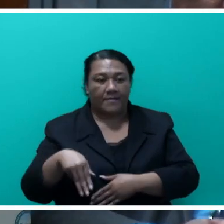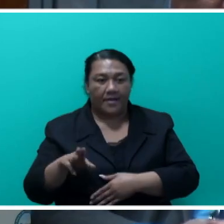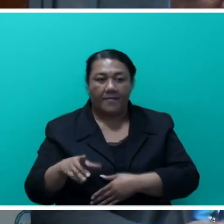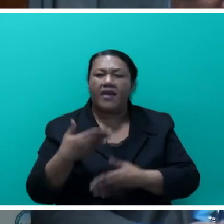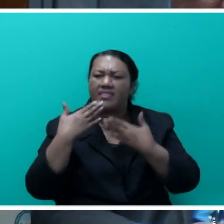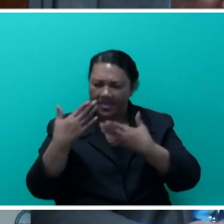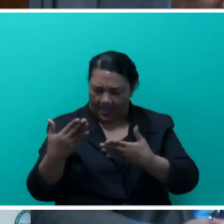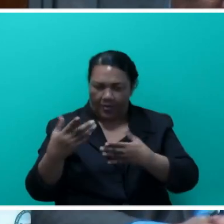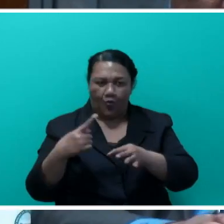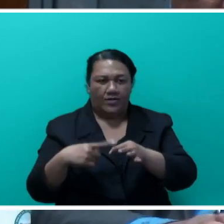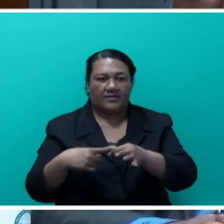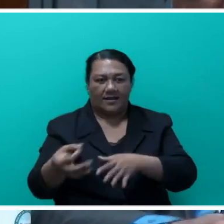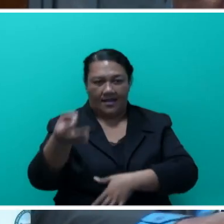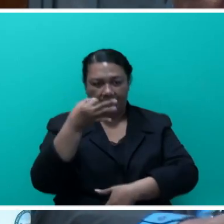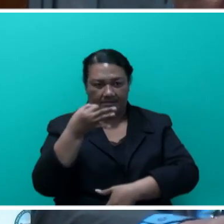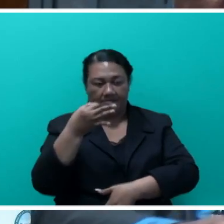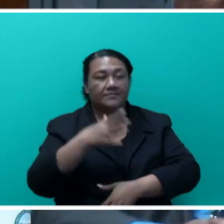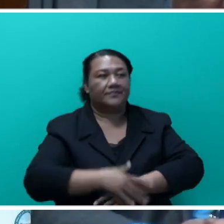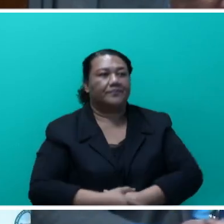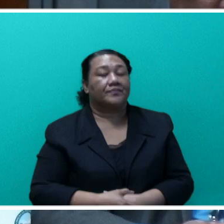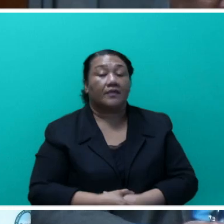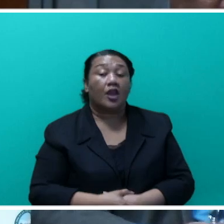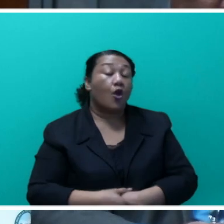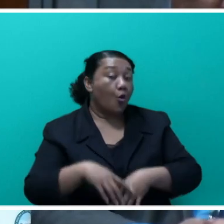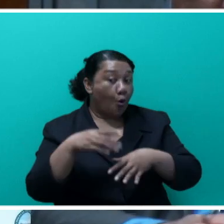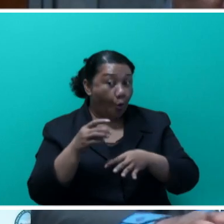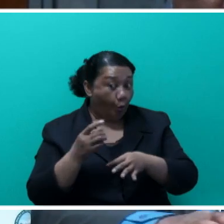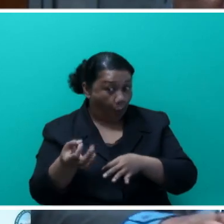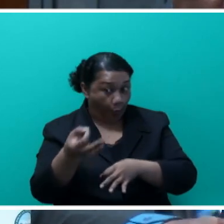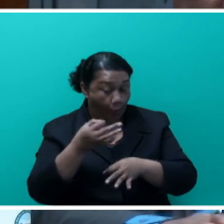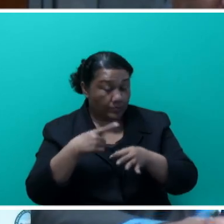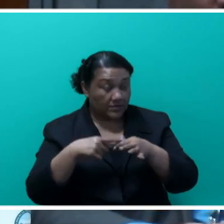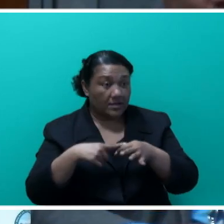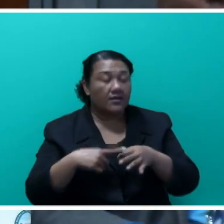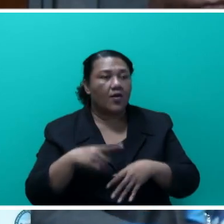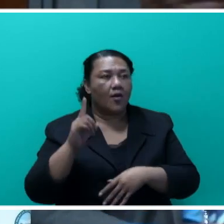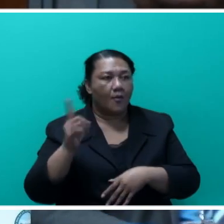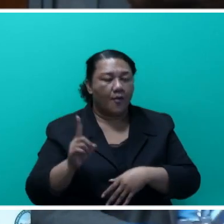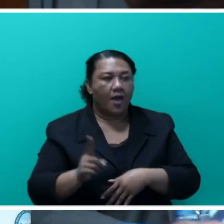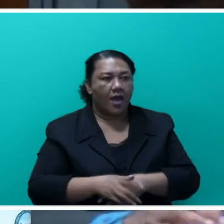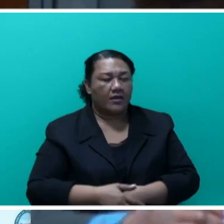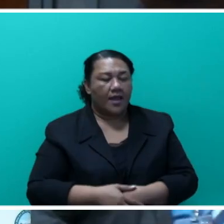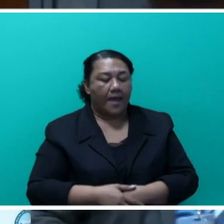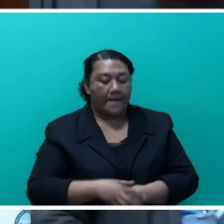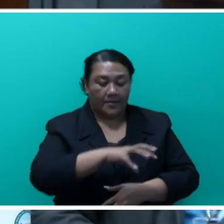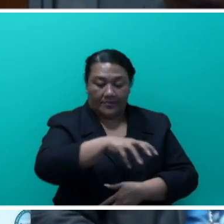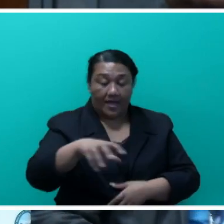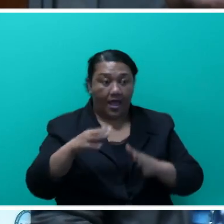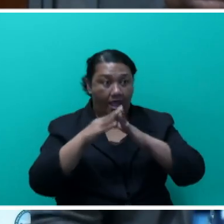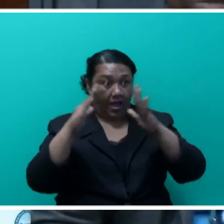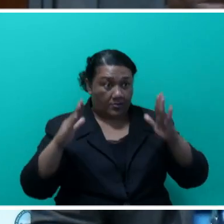question. Mr. Speaker, sir, the coalition government commitment to transform the housing sector is